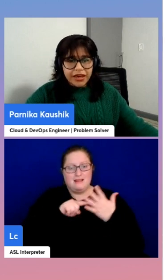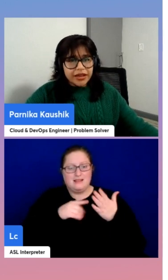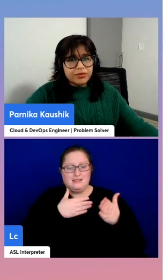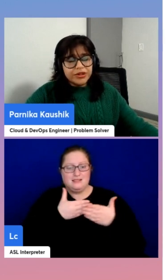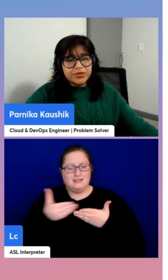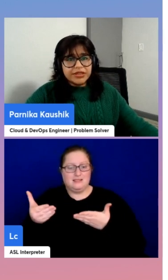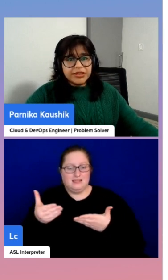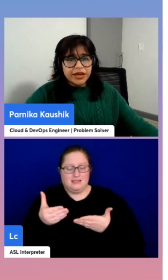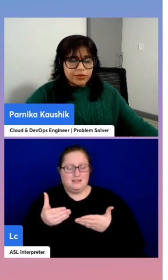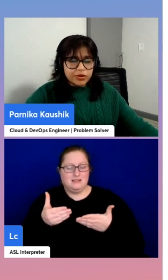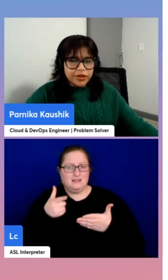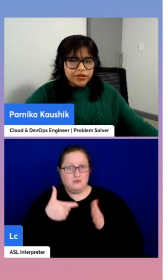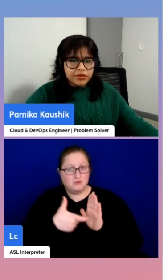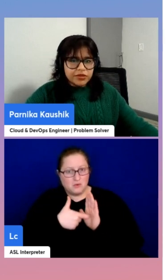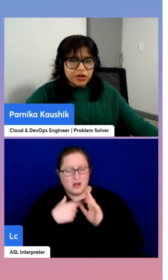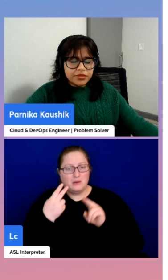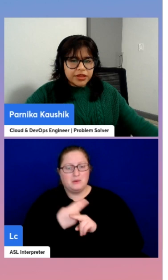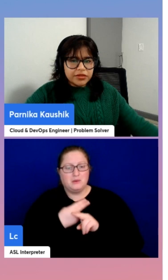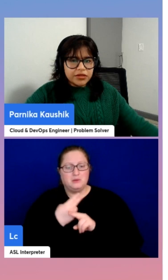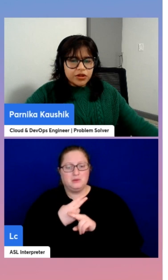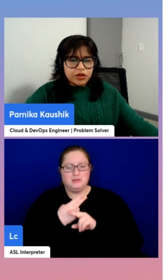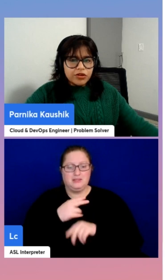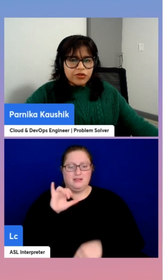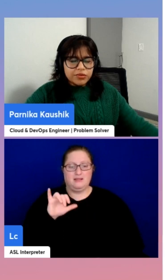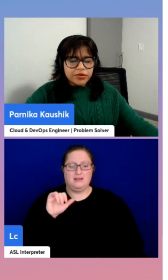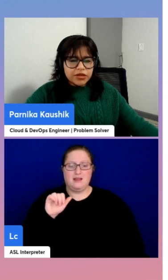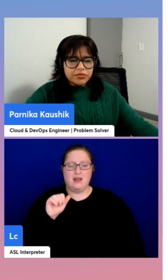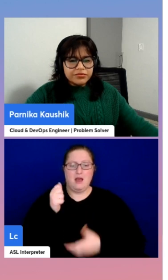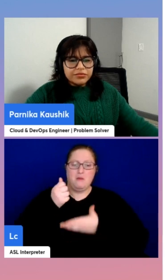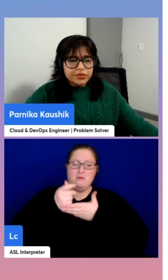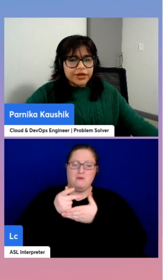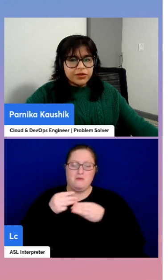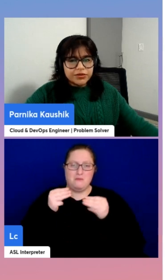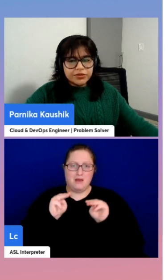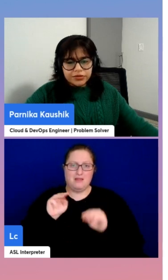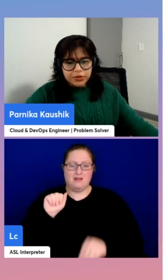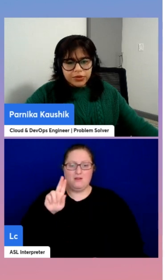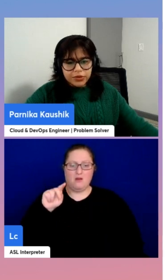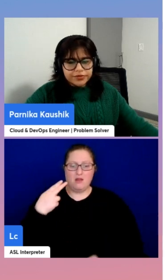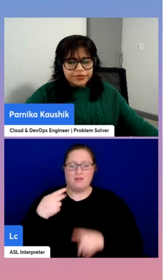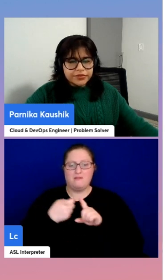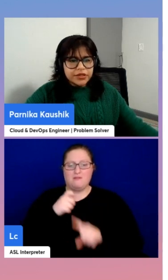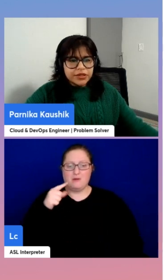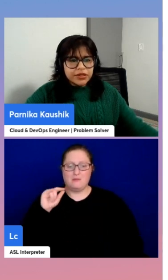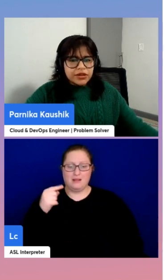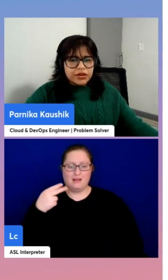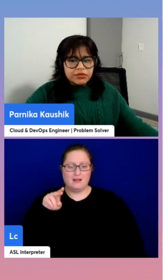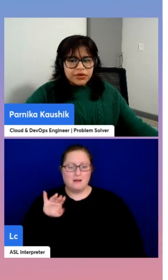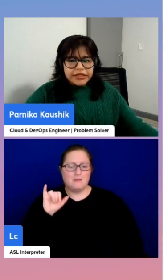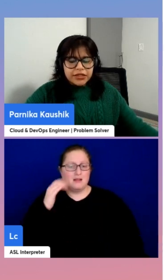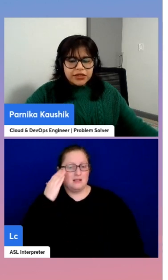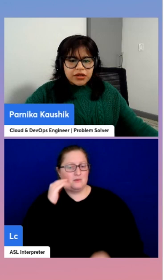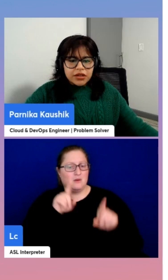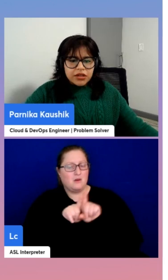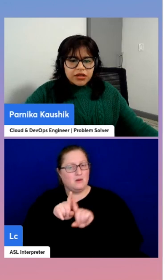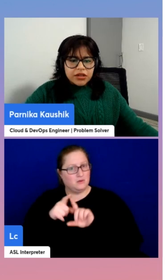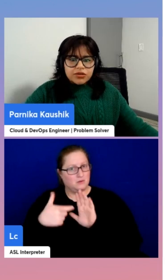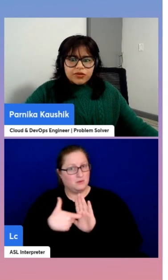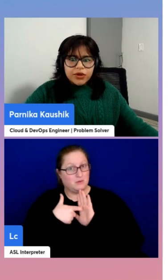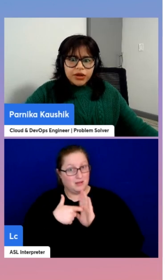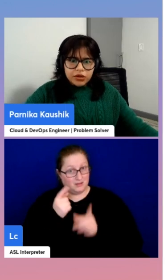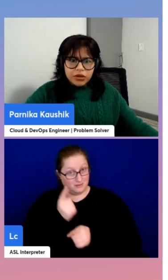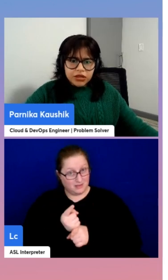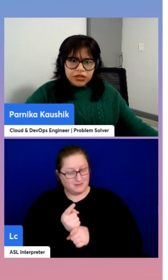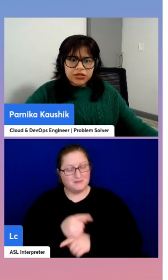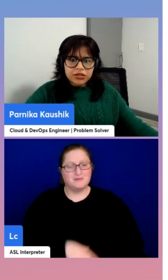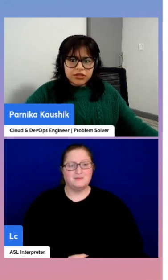required. And again, we're using the app role method, auth method from GitHub. That's why also they're required, right?